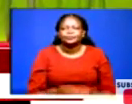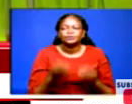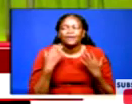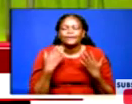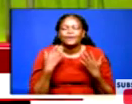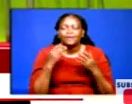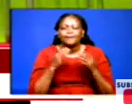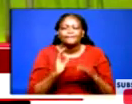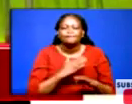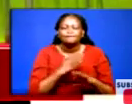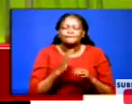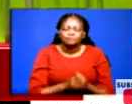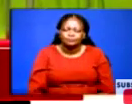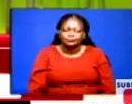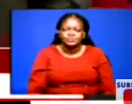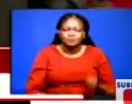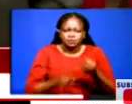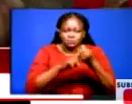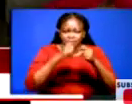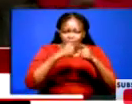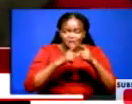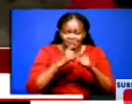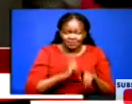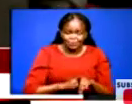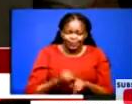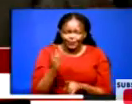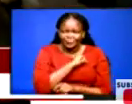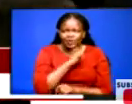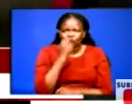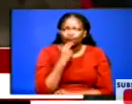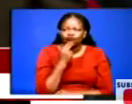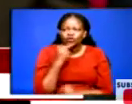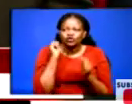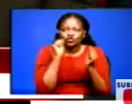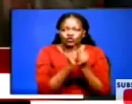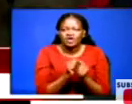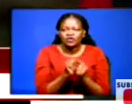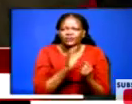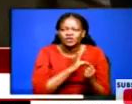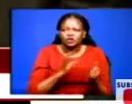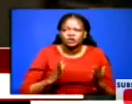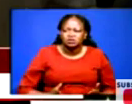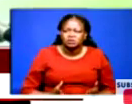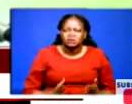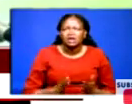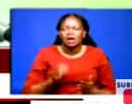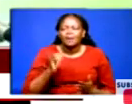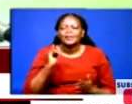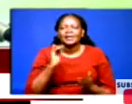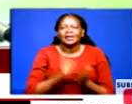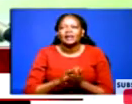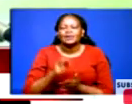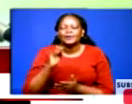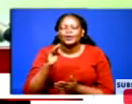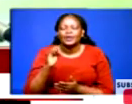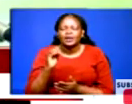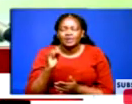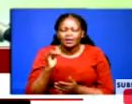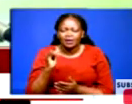Chebukati's six-year term is set to elapse on Tuesday, alongside that of Commissioners Abdi Gulie and Boya Molu. I